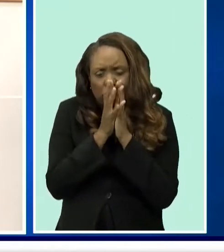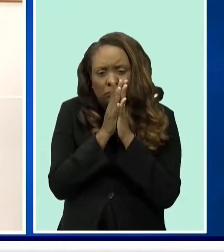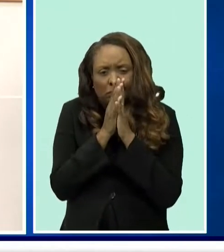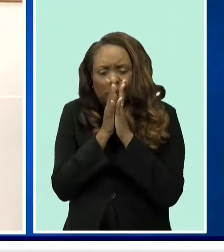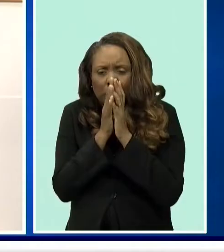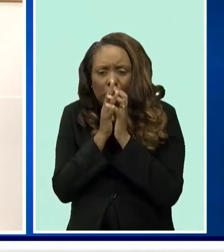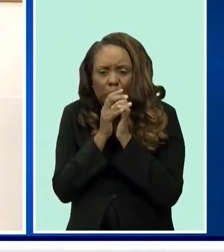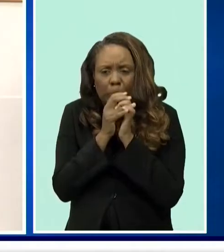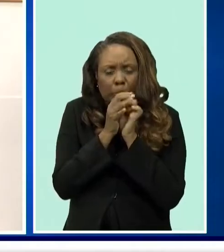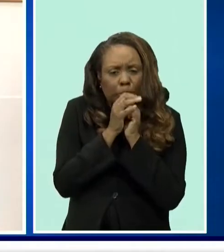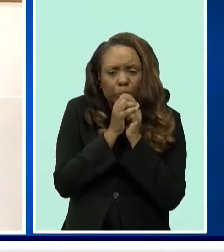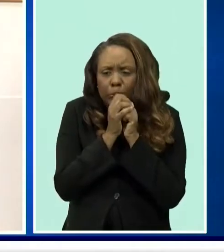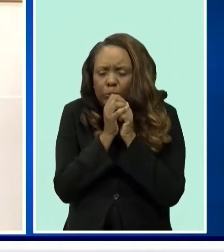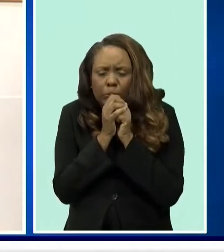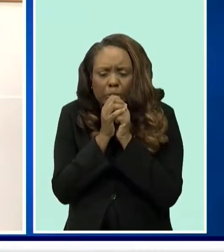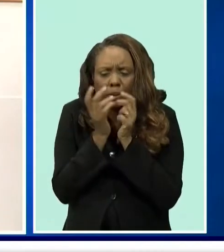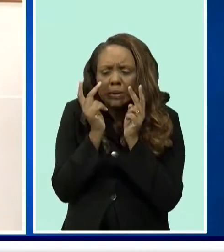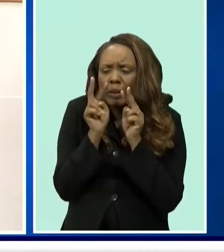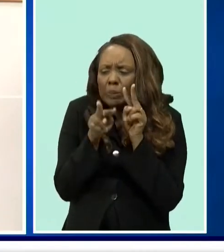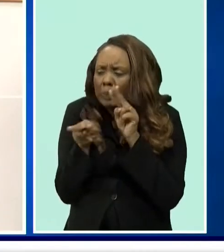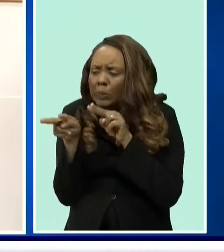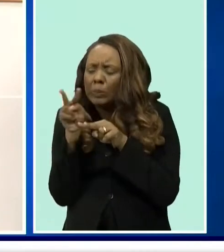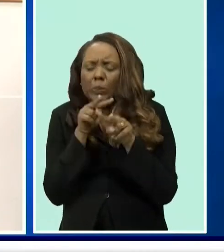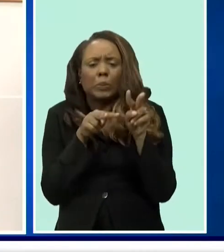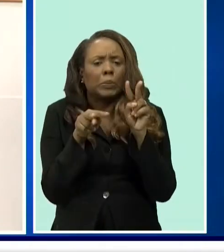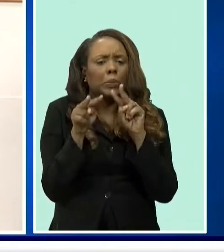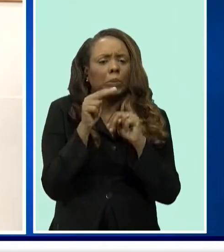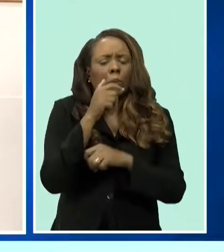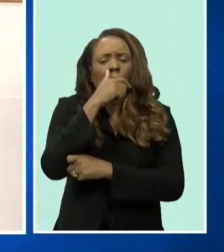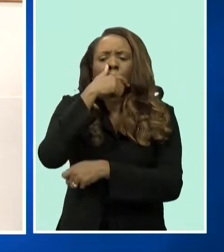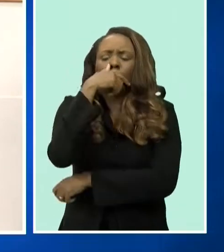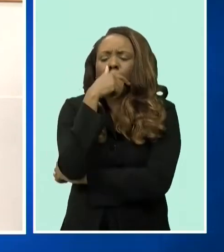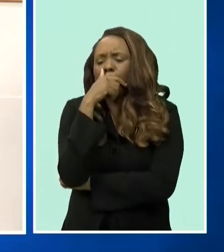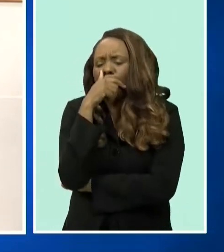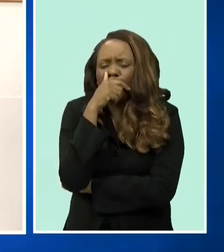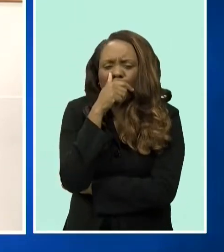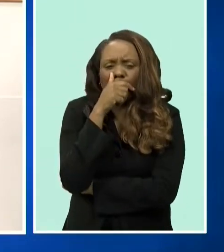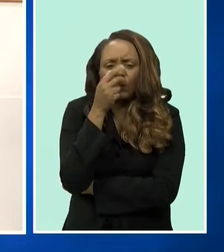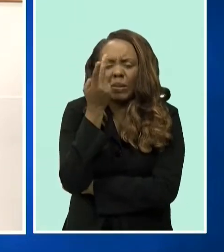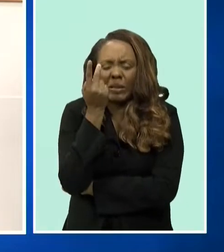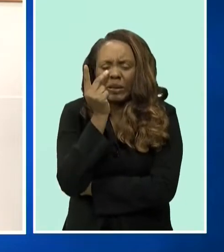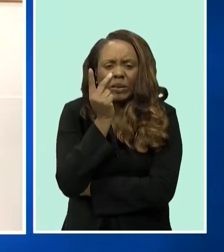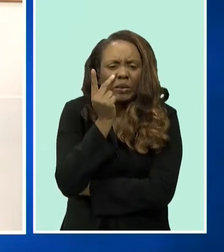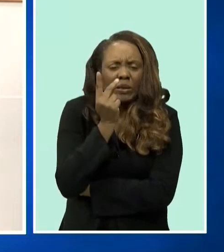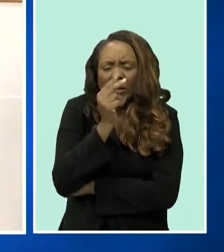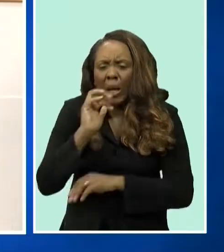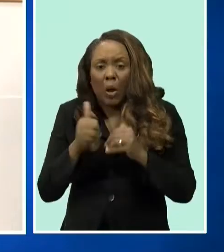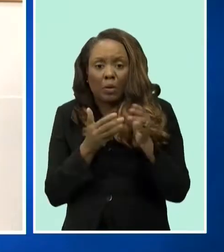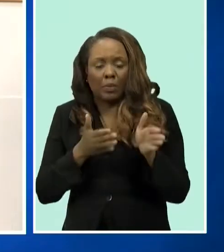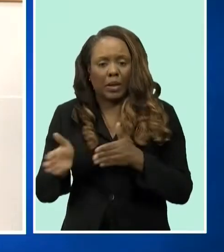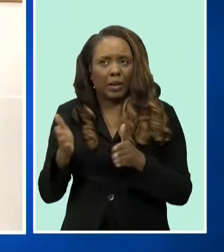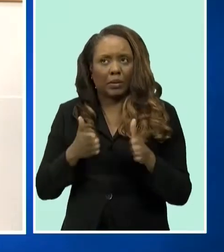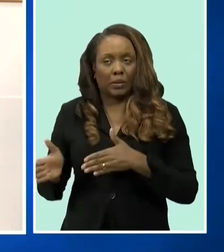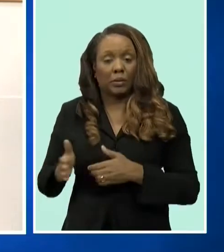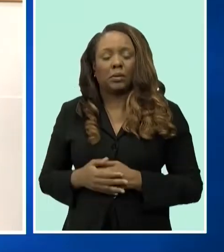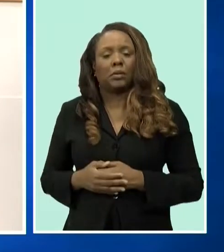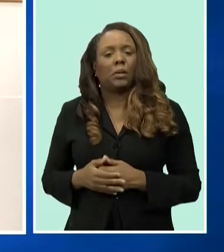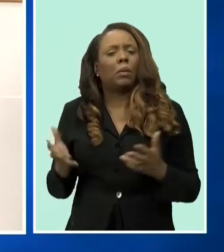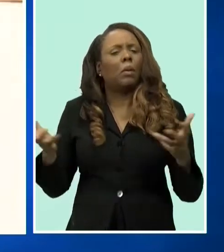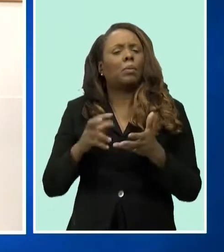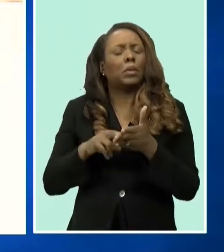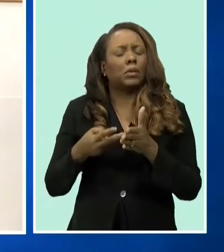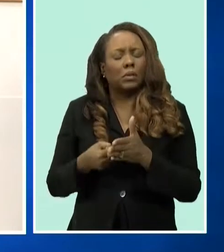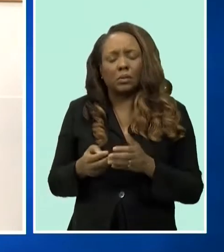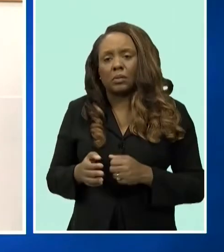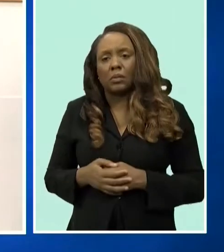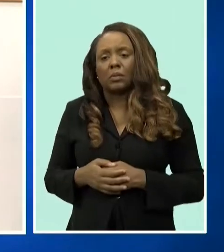invariably, it is the associates or members of the rival groups. To me, this signals that, on a whole,